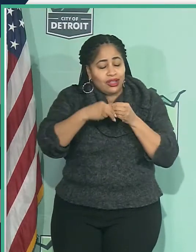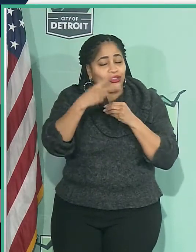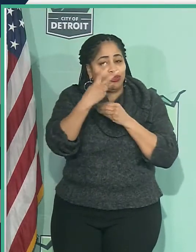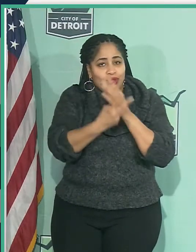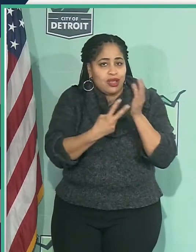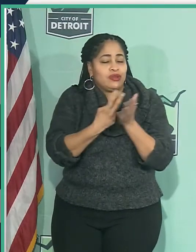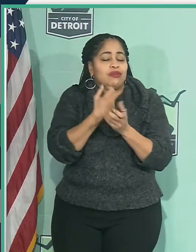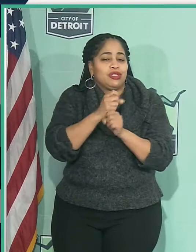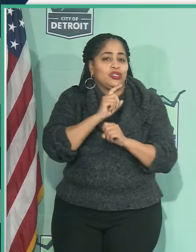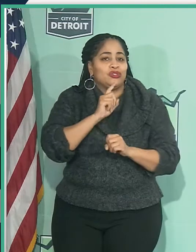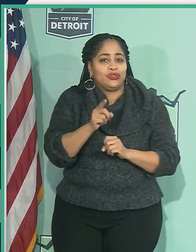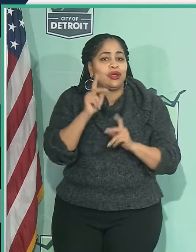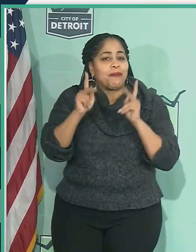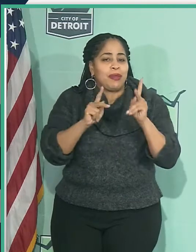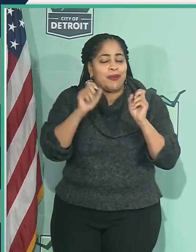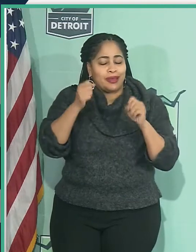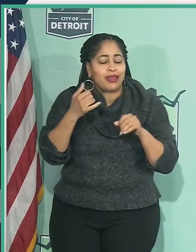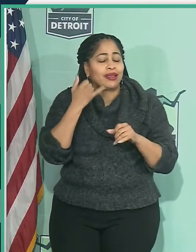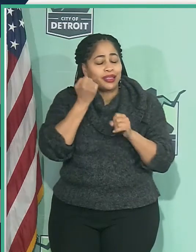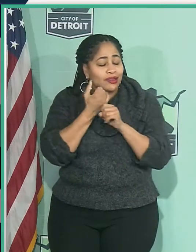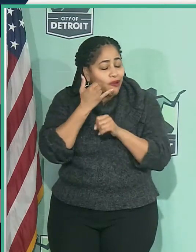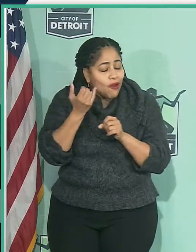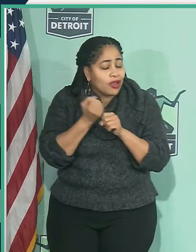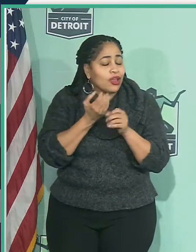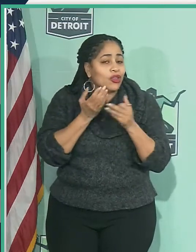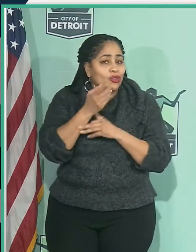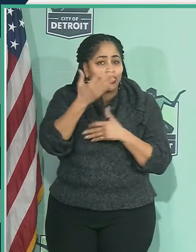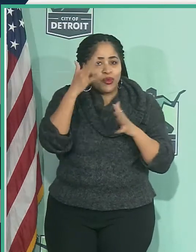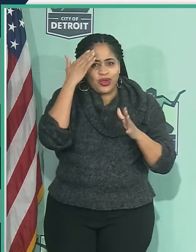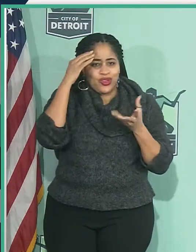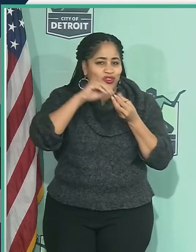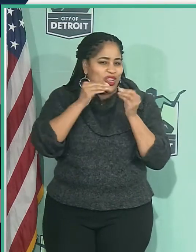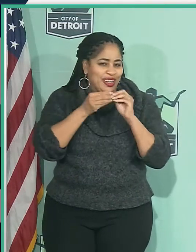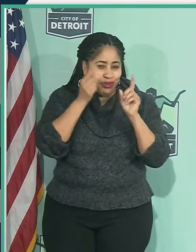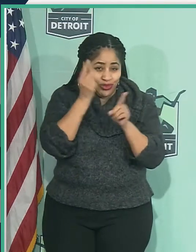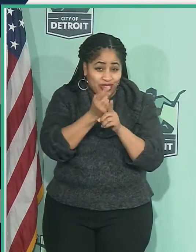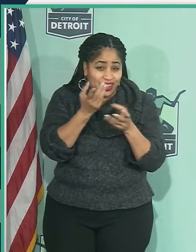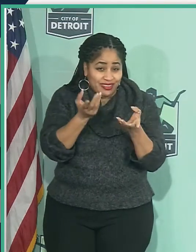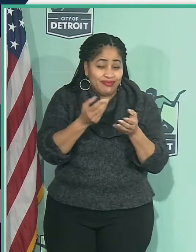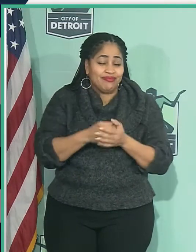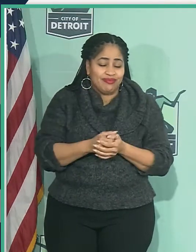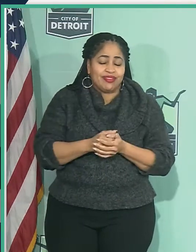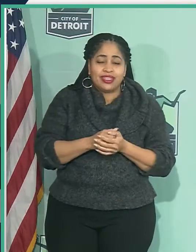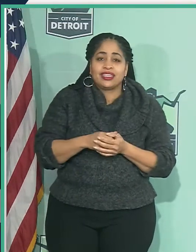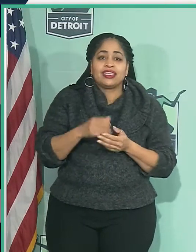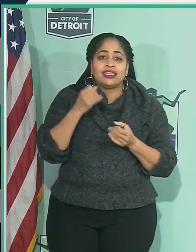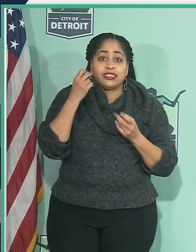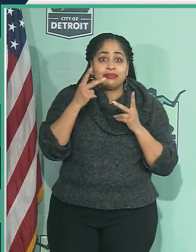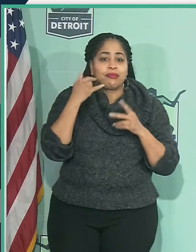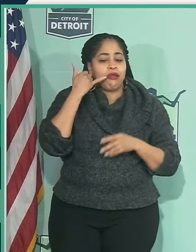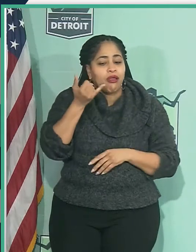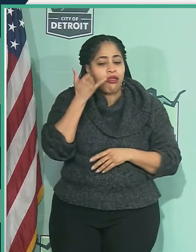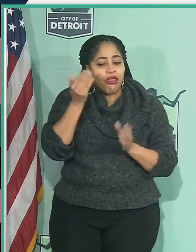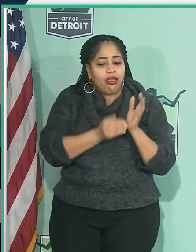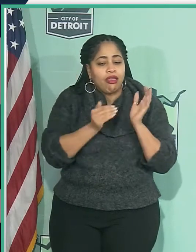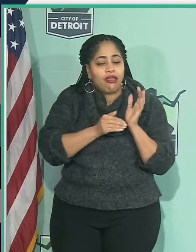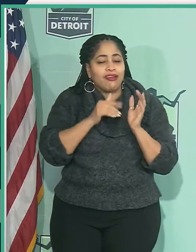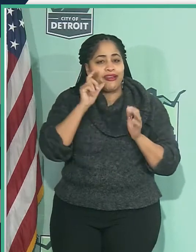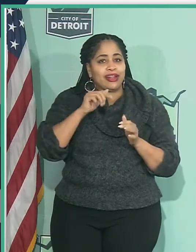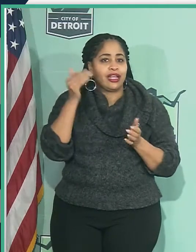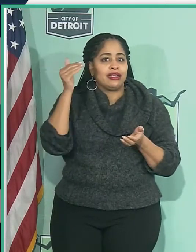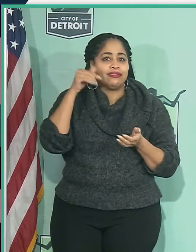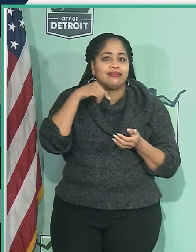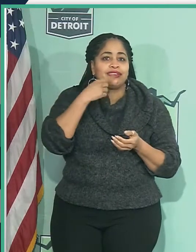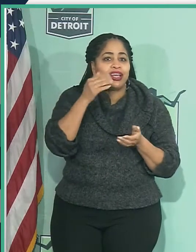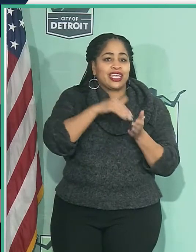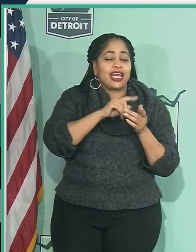sure that folks can get through, and you know the number by now. I think some people have dialed it so many times, they probably don't need to be